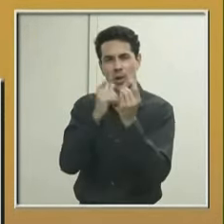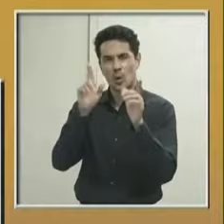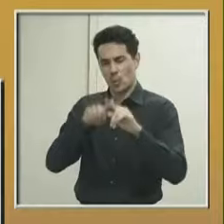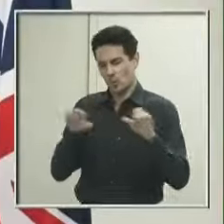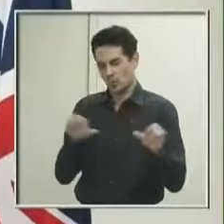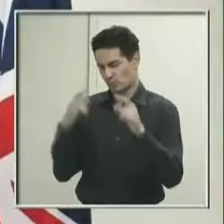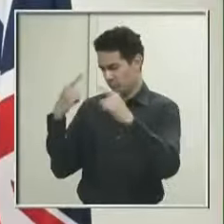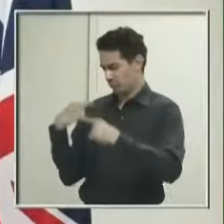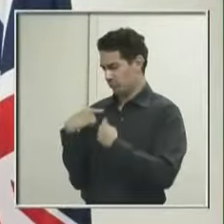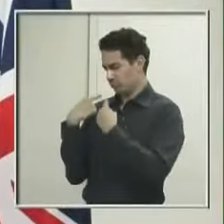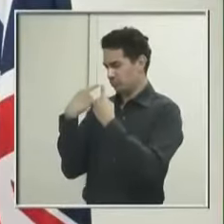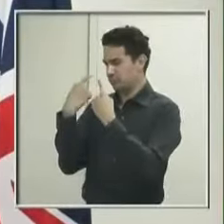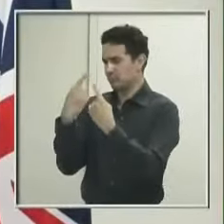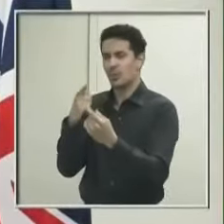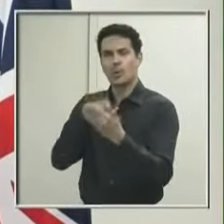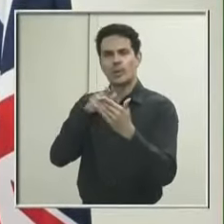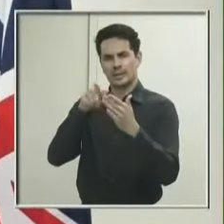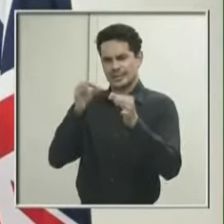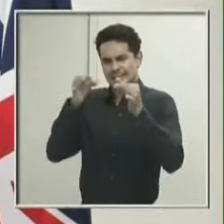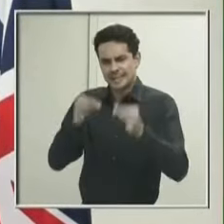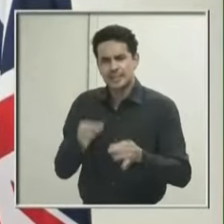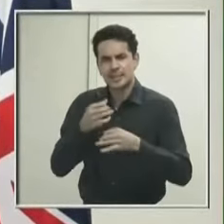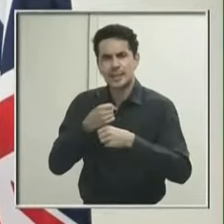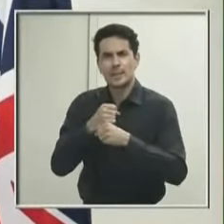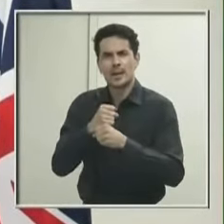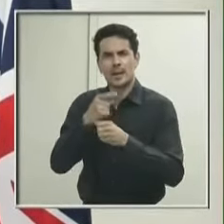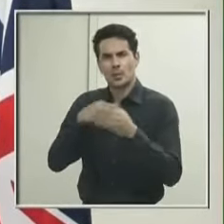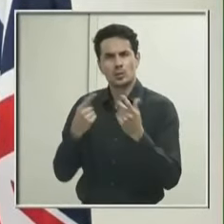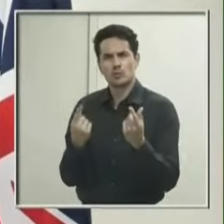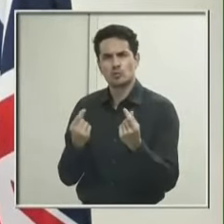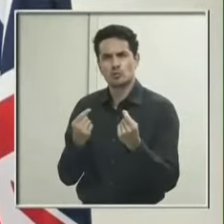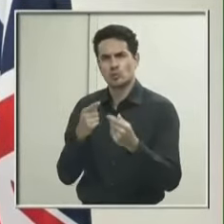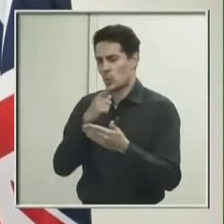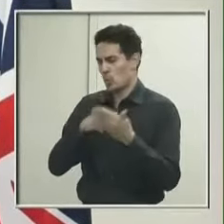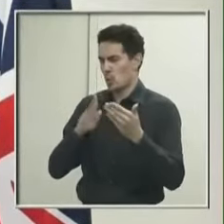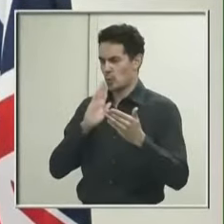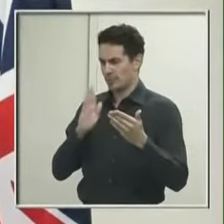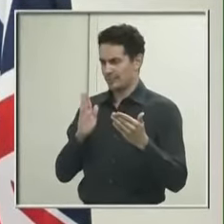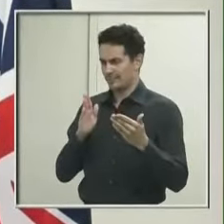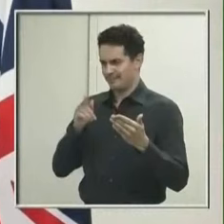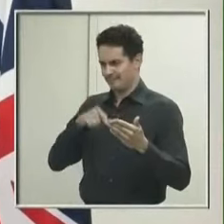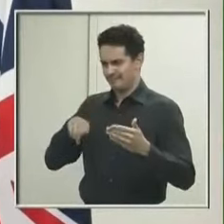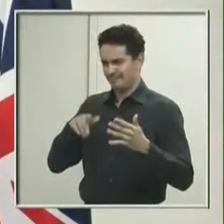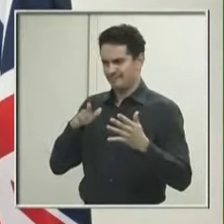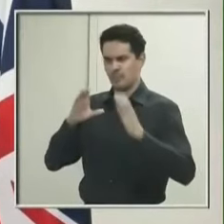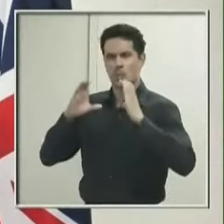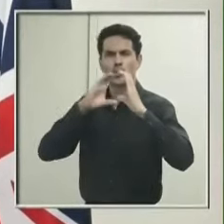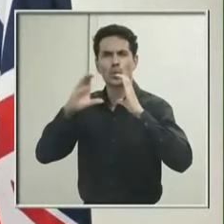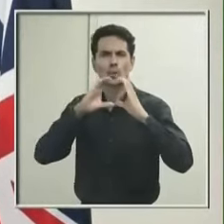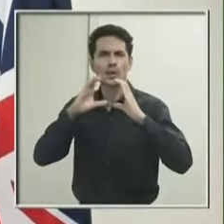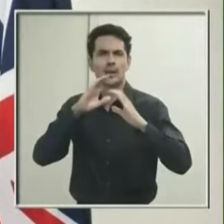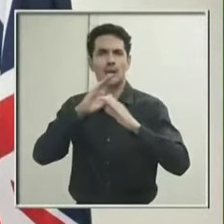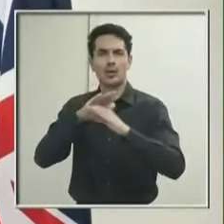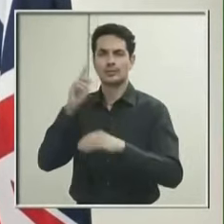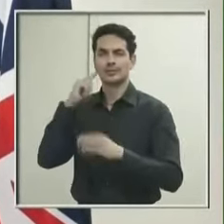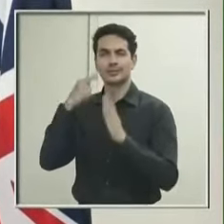doing at that time? What were some of the decisions made? What was being communicated on the